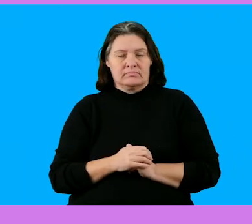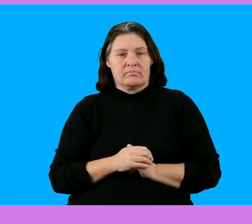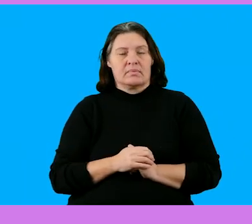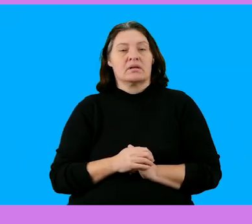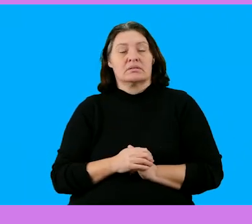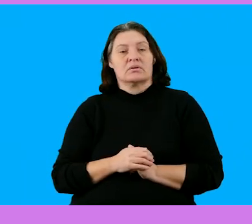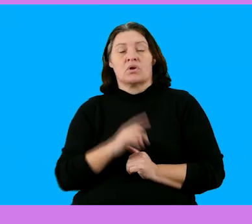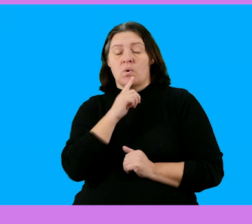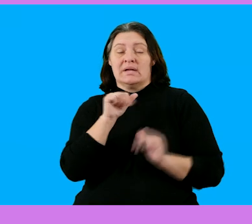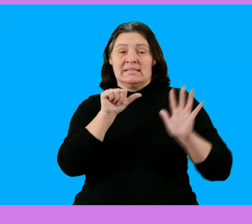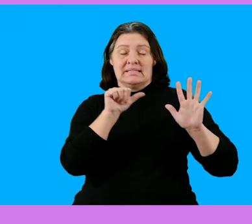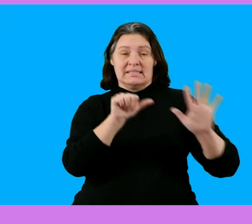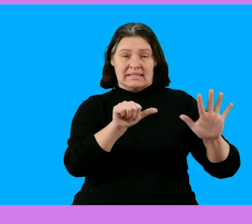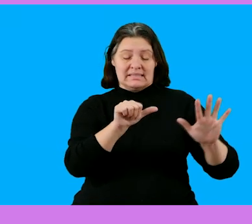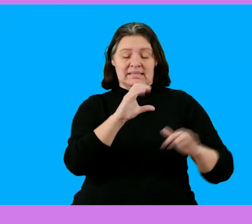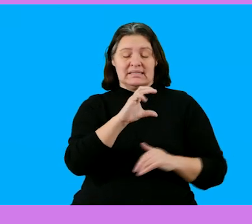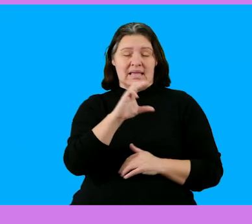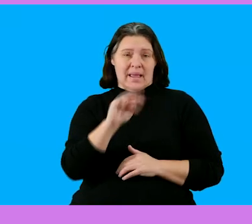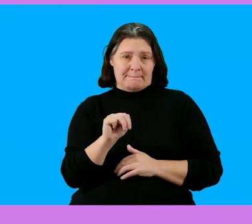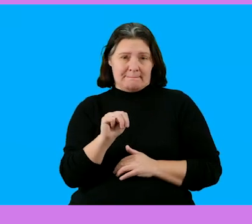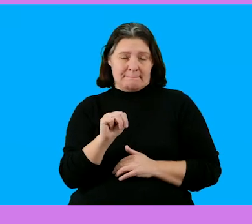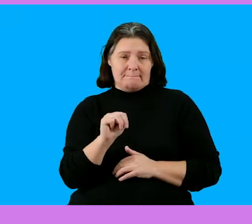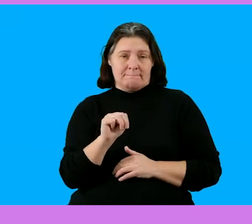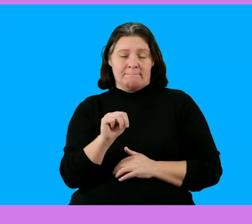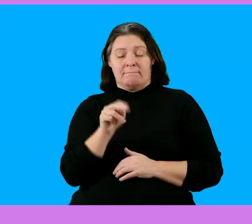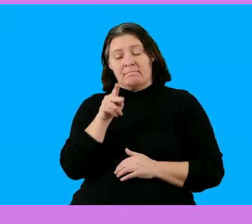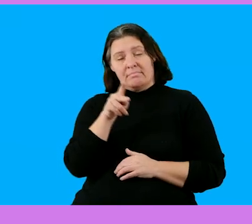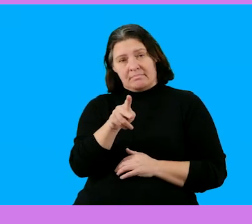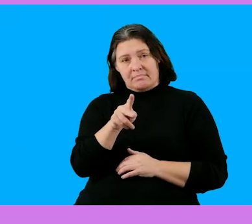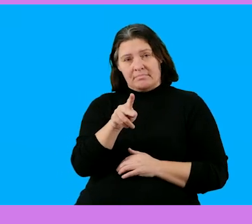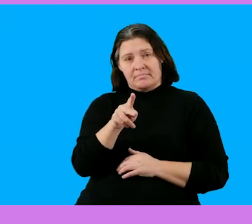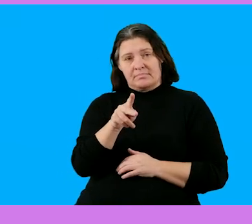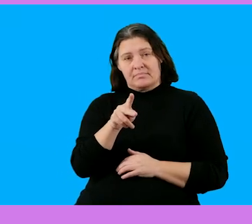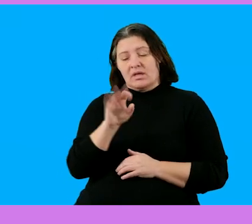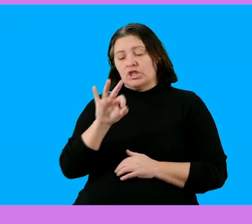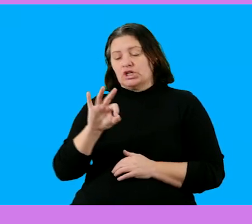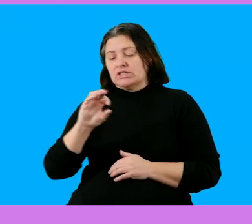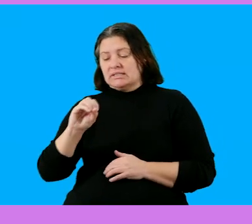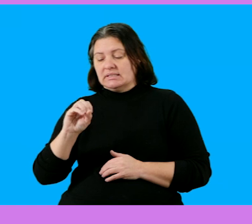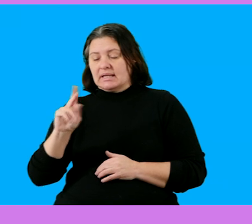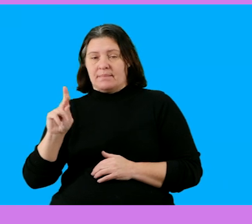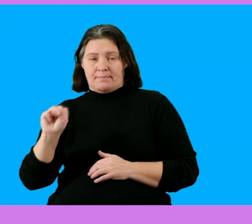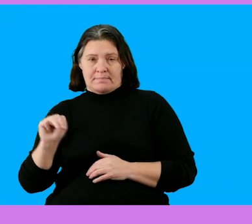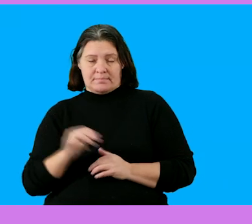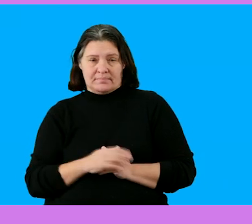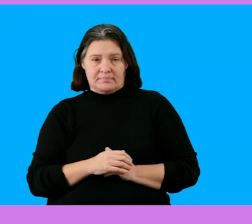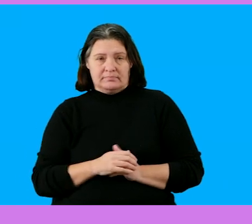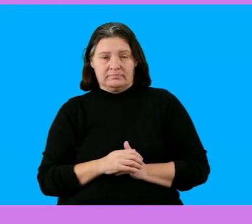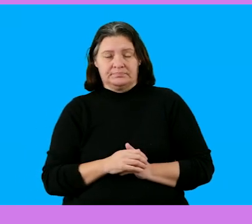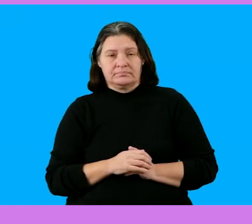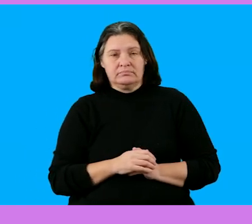what will happen? I'll indicate that 6 centimeters is to 30